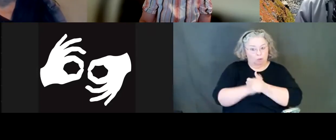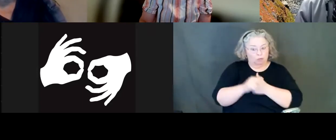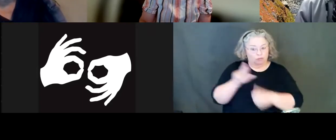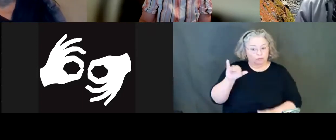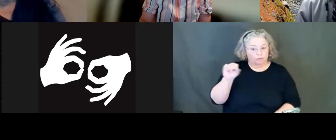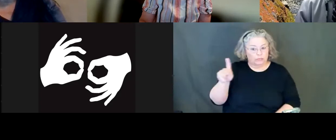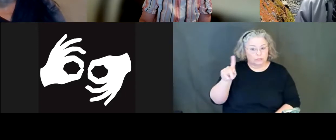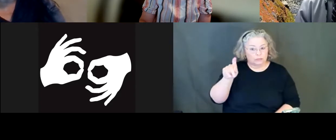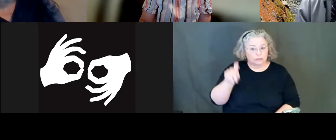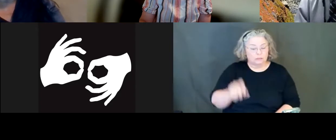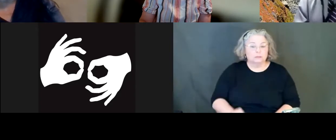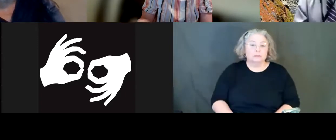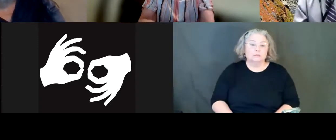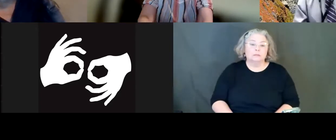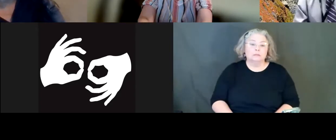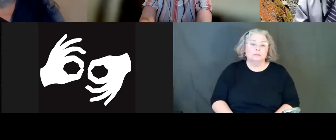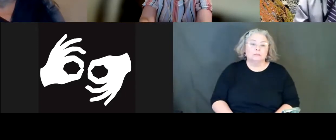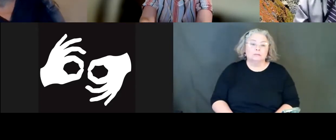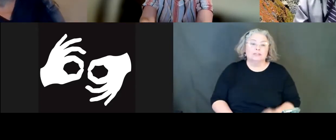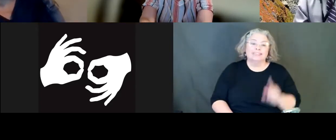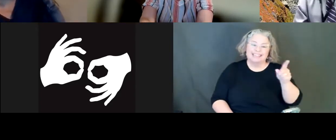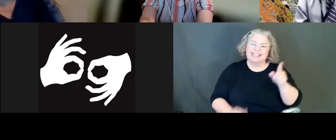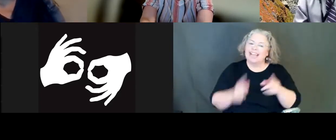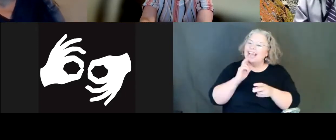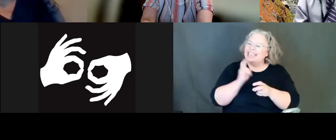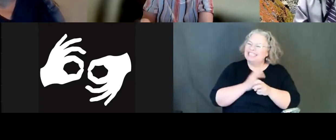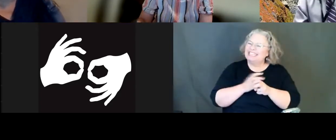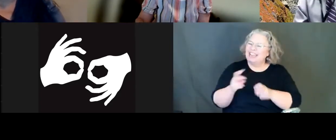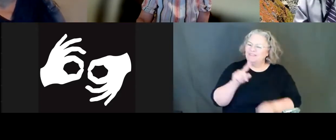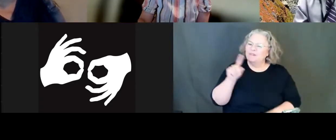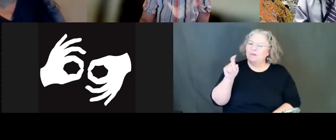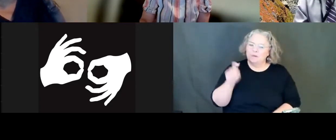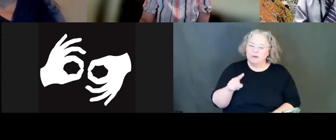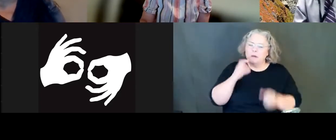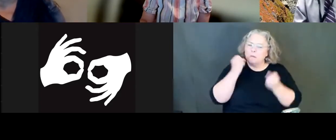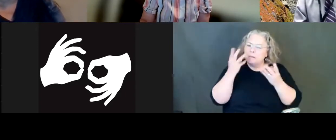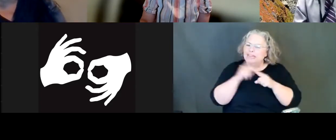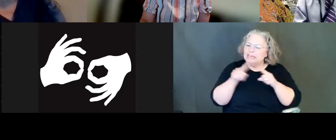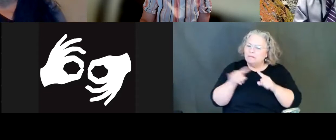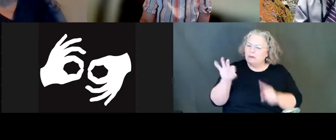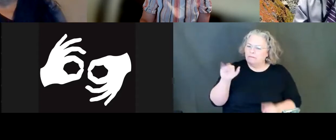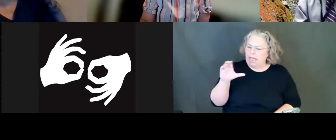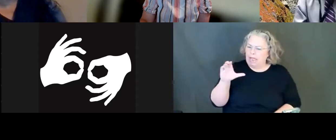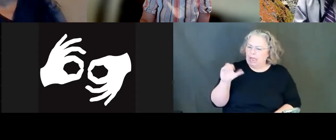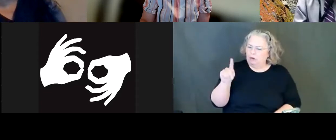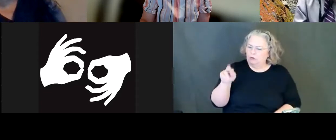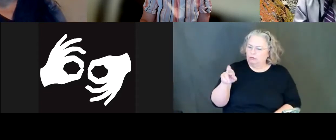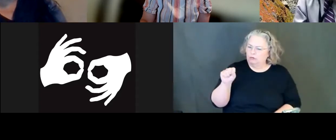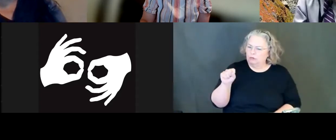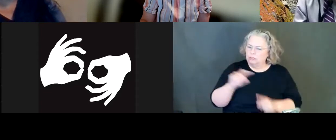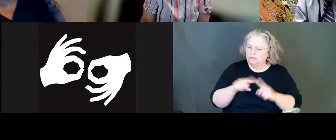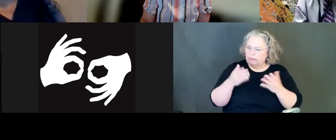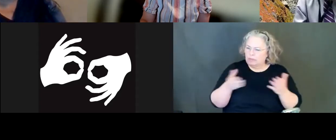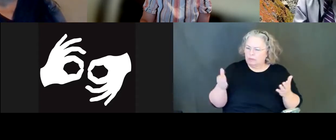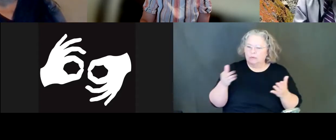That's a tough question. There are a lot of factors that you're bringing into play. My thought is